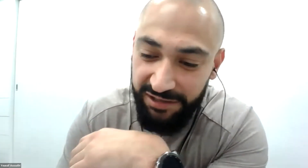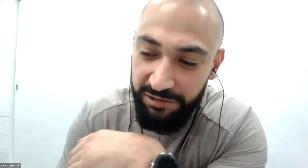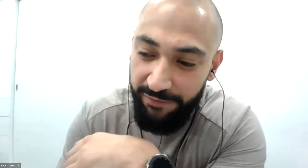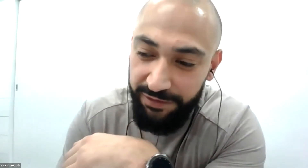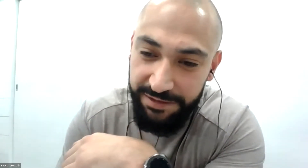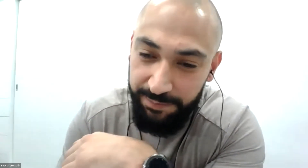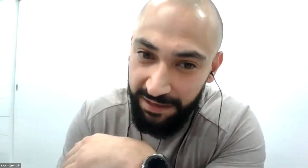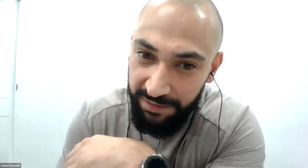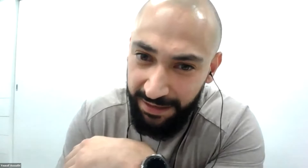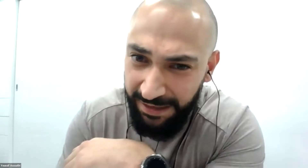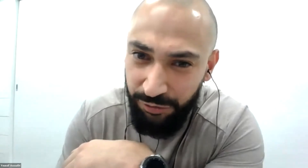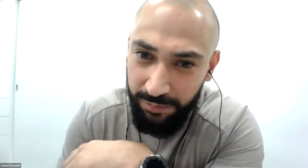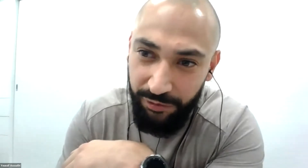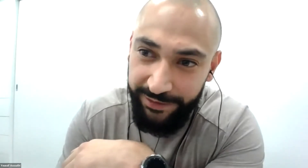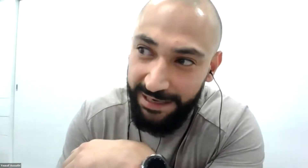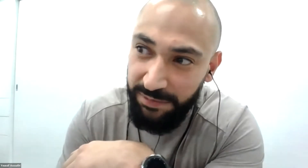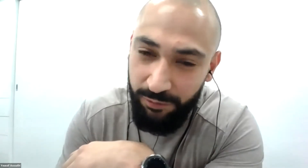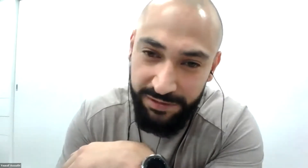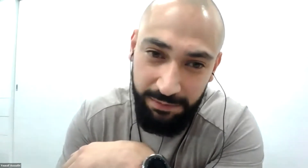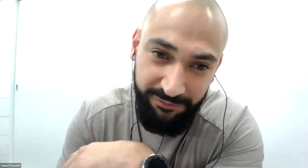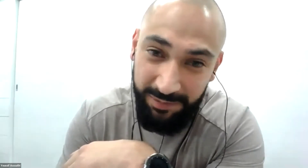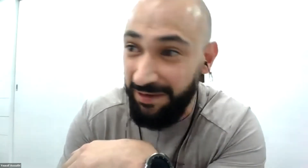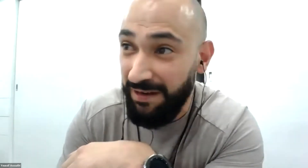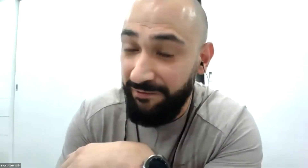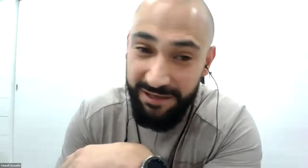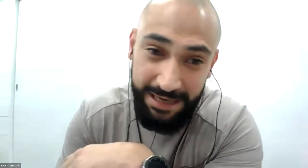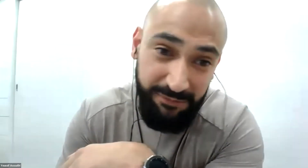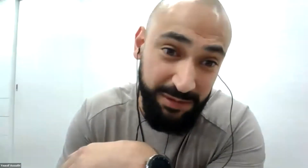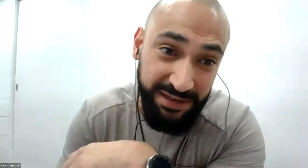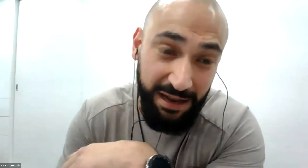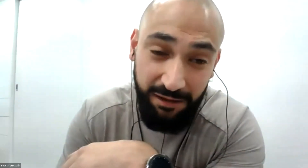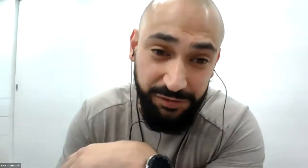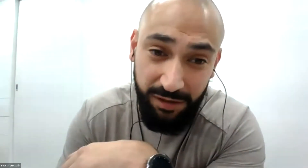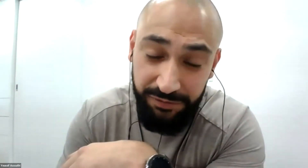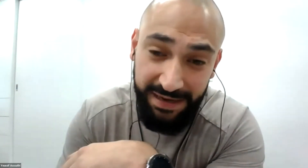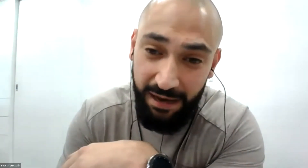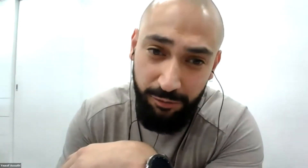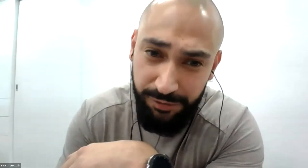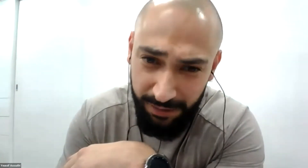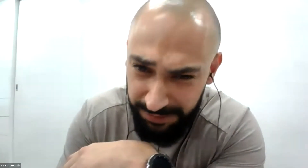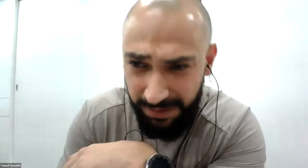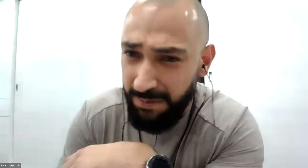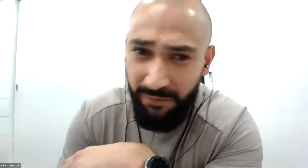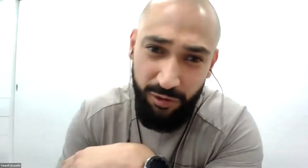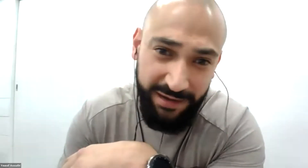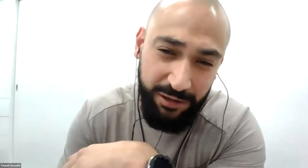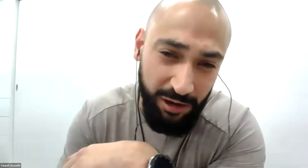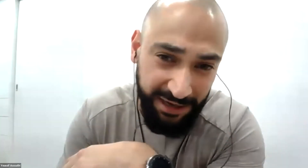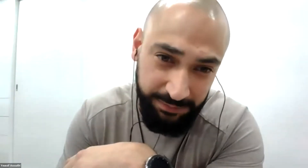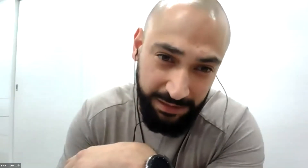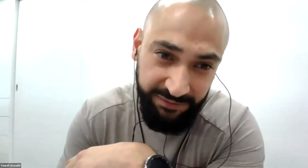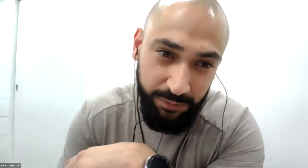that I contracted COVID at the beginning of the year, it took them 3 days before someone from a DLO